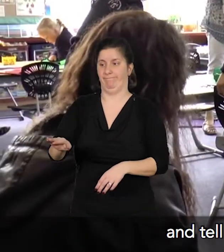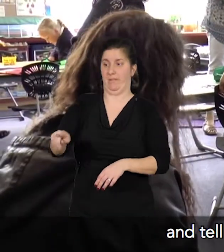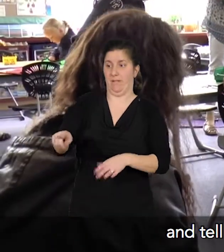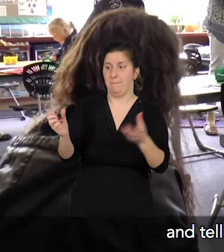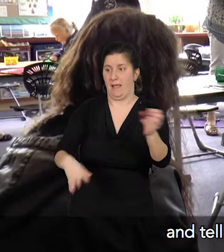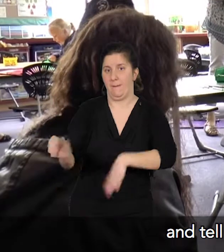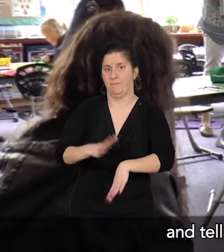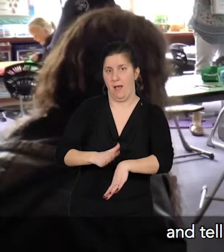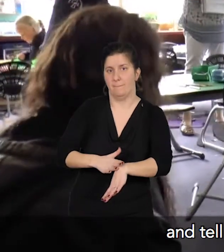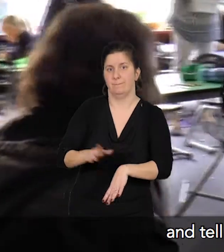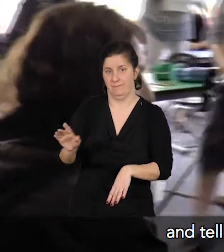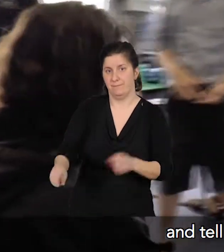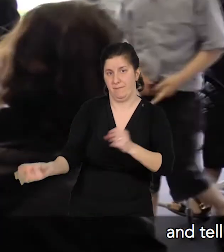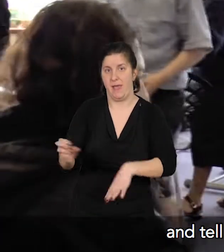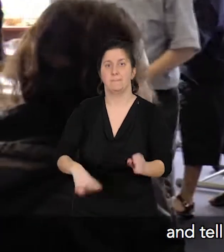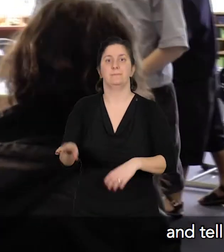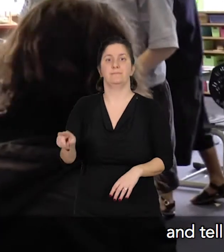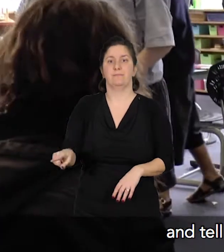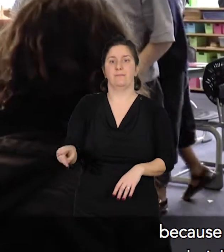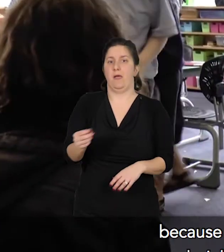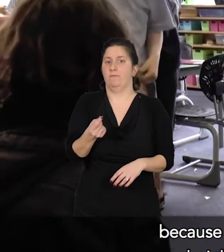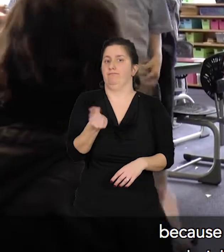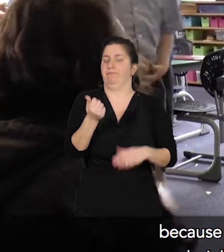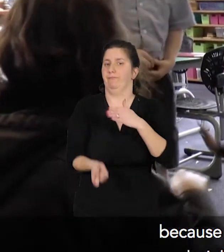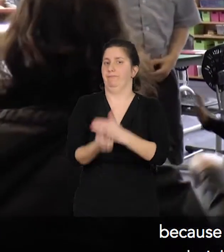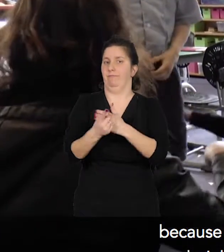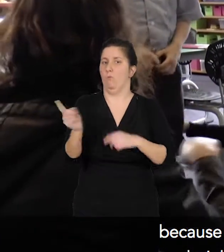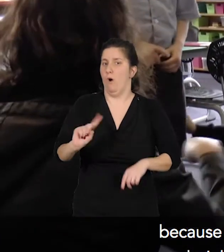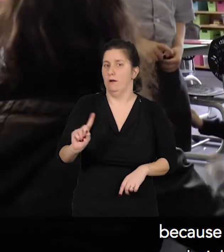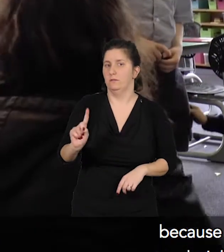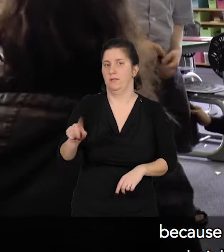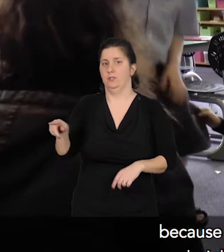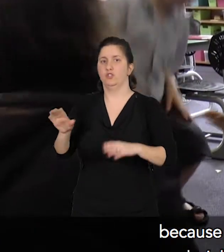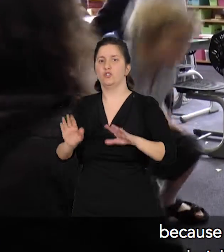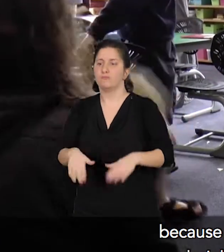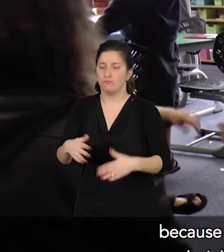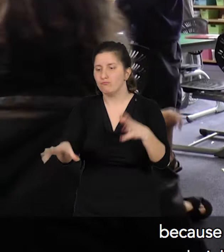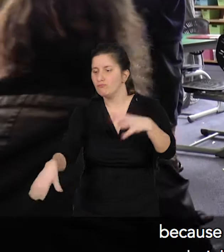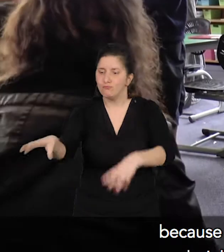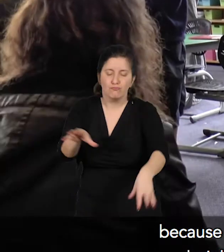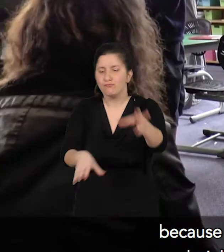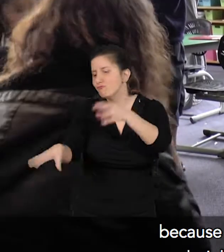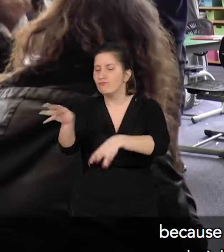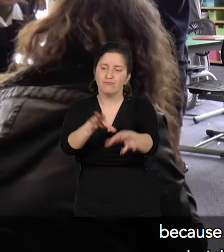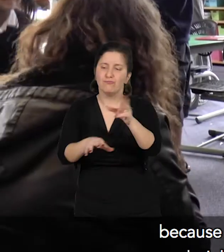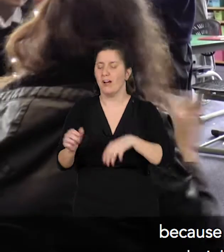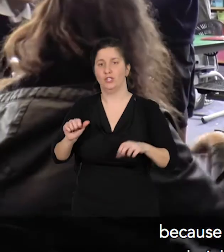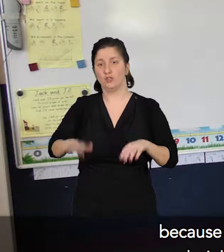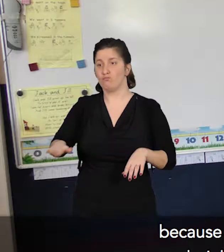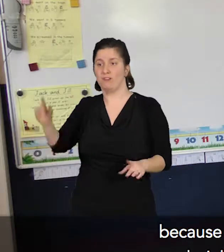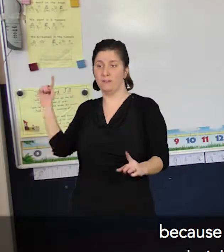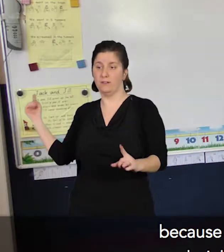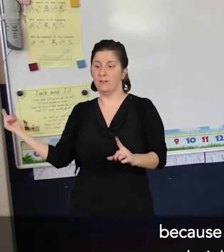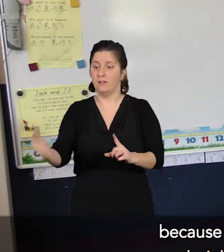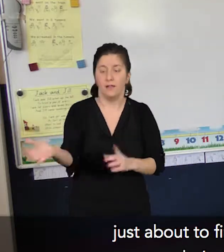tell him that the bell's gone or the teacher said it's time to pack up, because there have been a few incidences when he's happily built a big tower on the